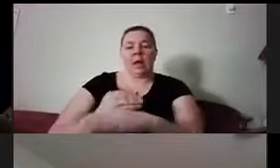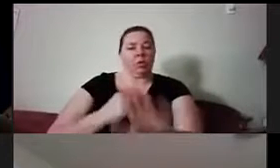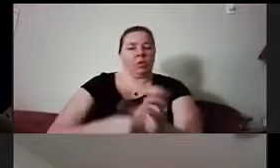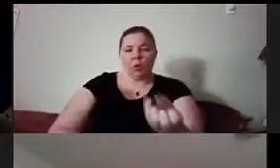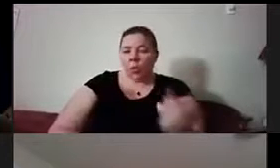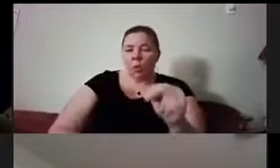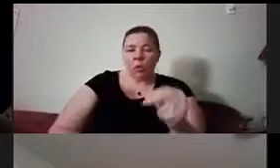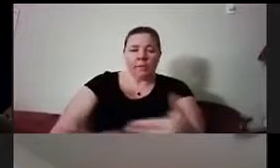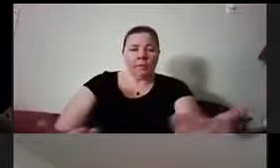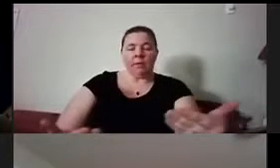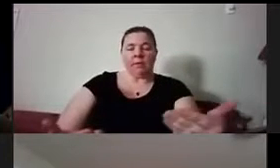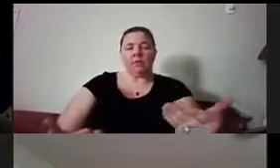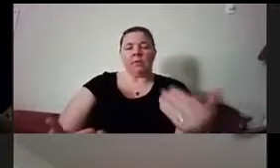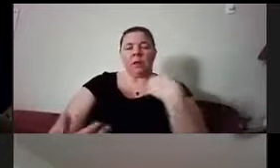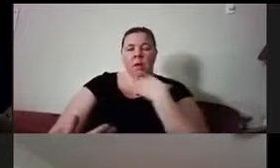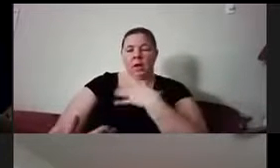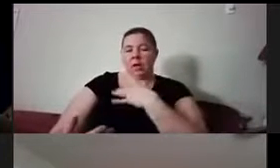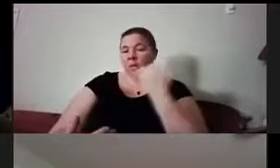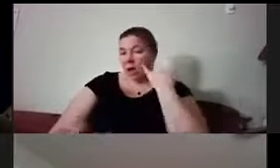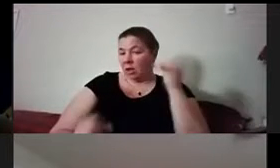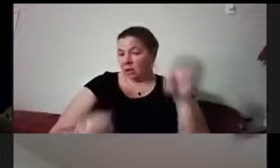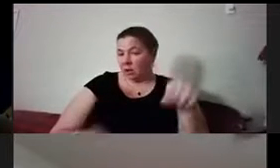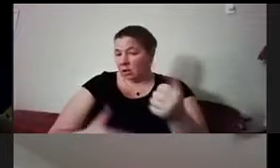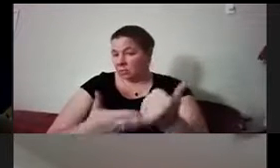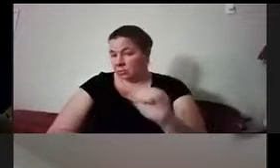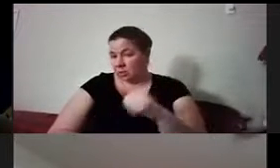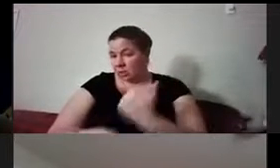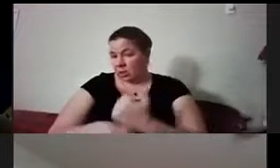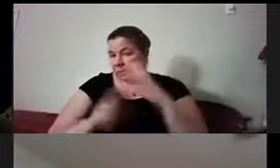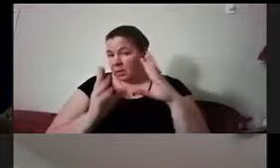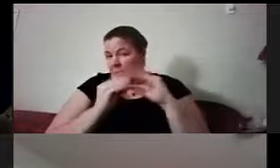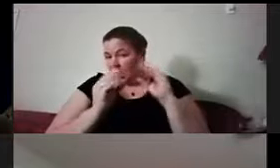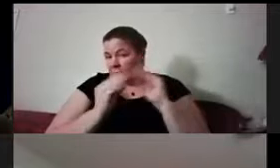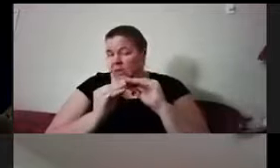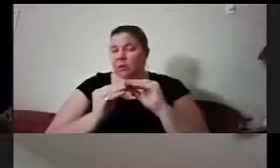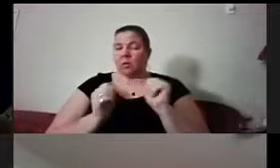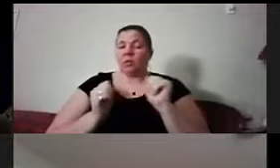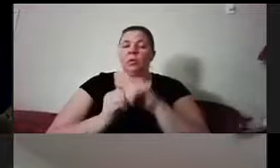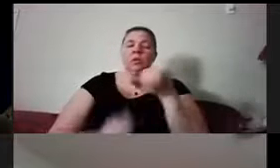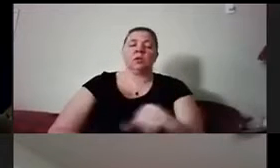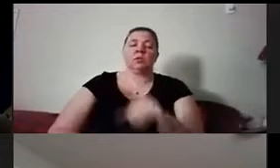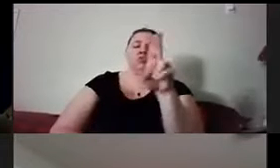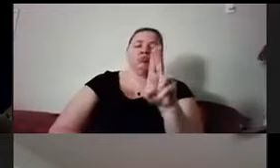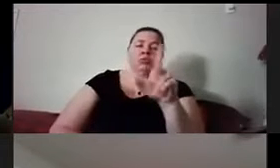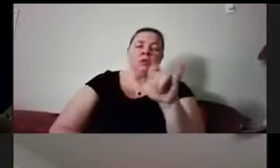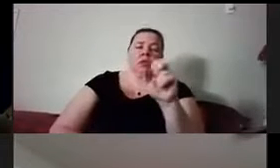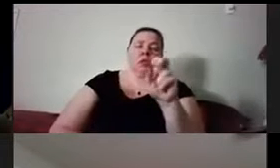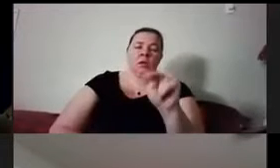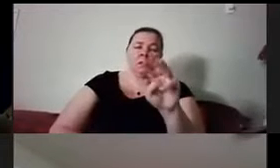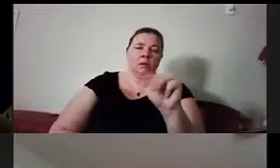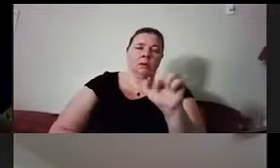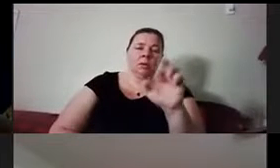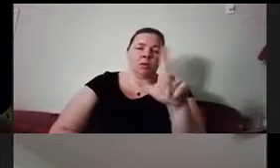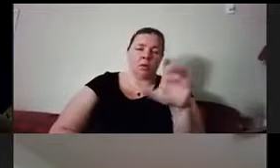if you like, you know, I could maybe try and set up a meeting with Julie and Milo so that you can be interviewed